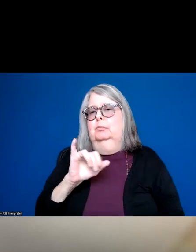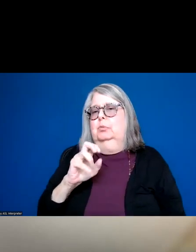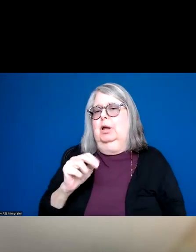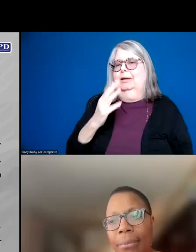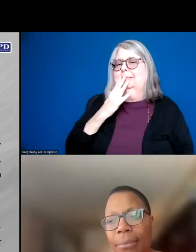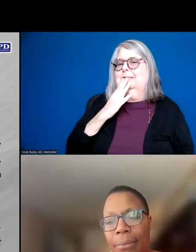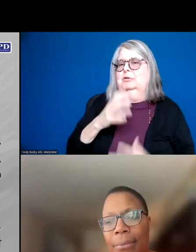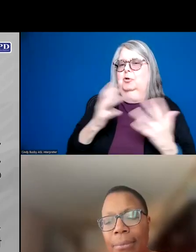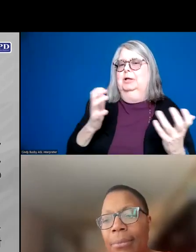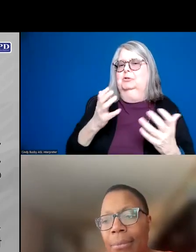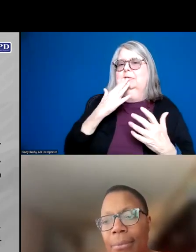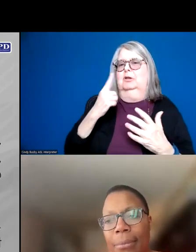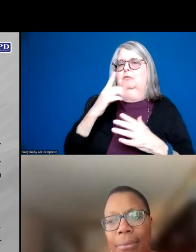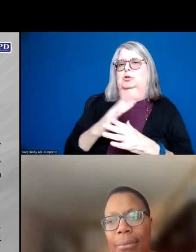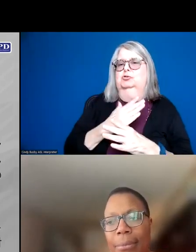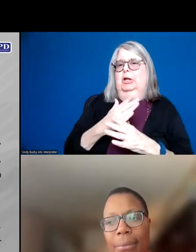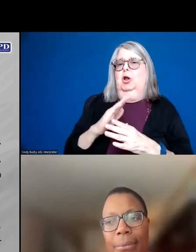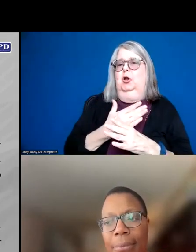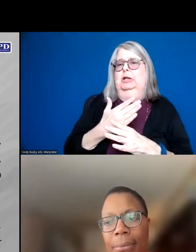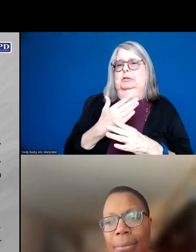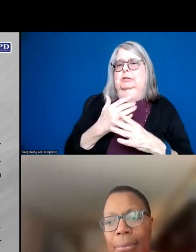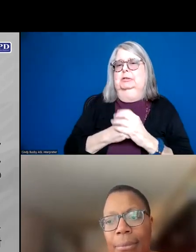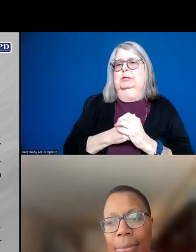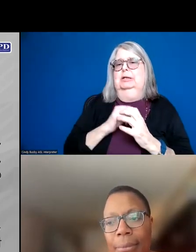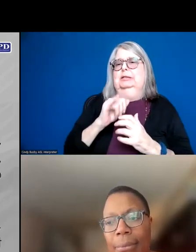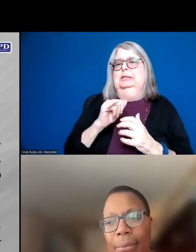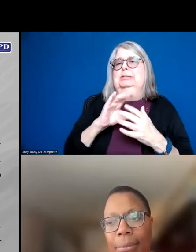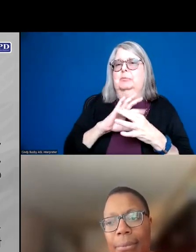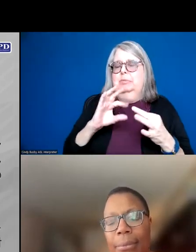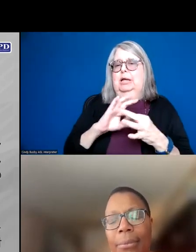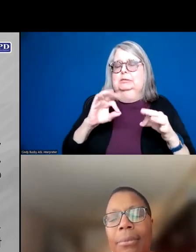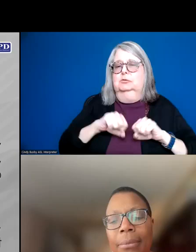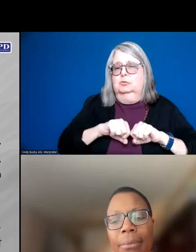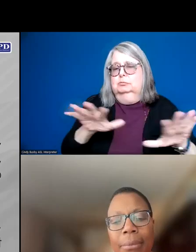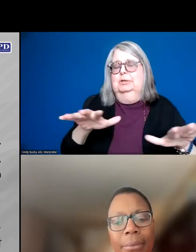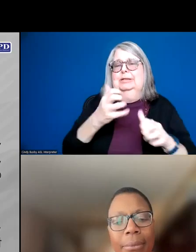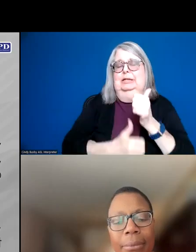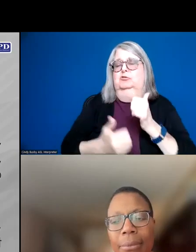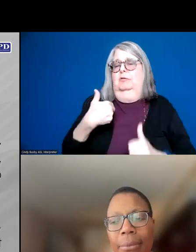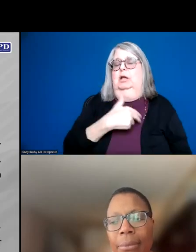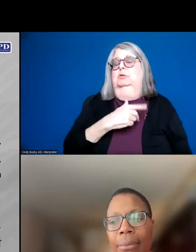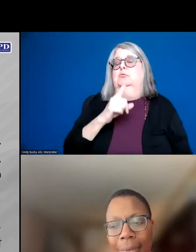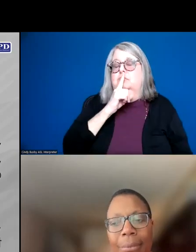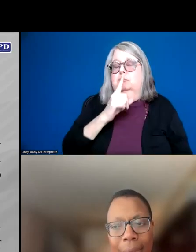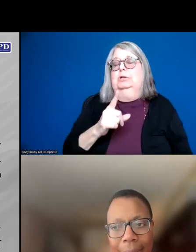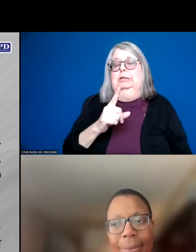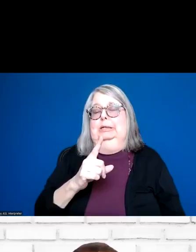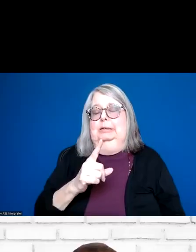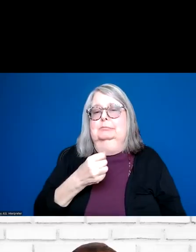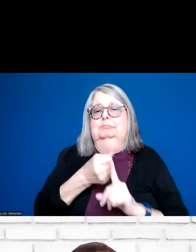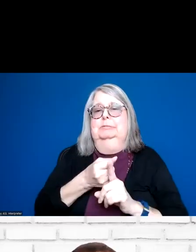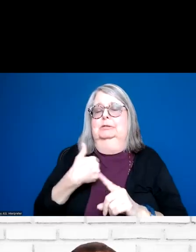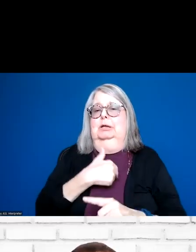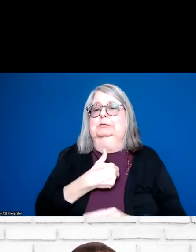you for sharing. Because Thank you, Stephanie. Message comes out to each and every one of us and really resonates with us. Thank you